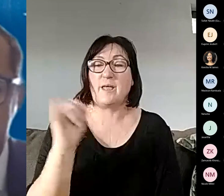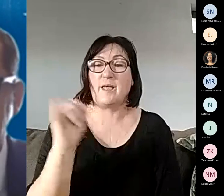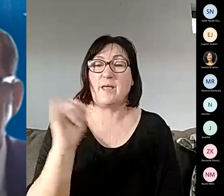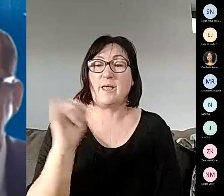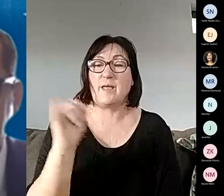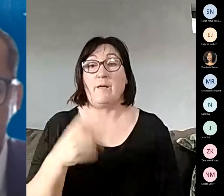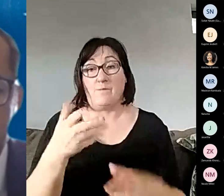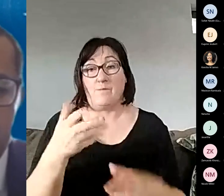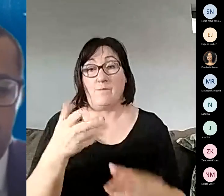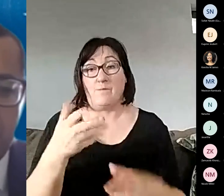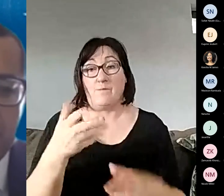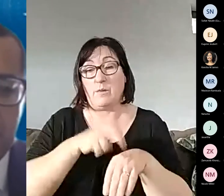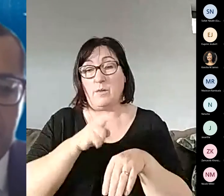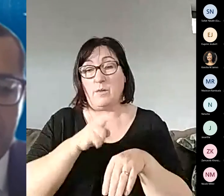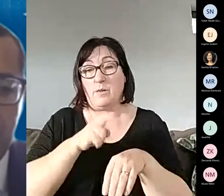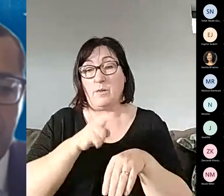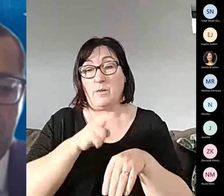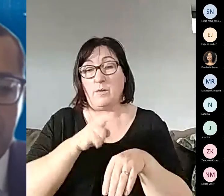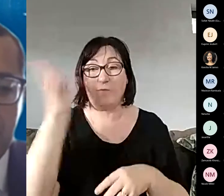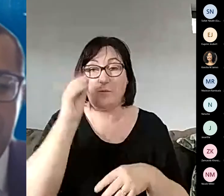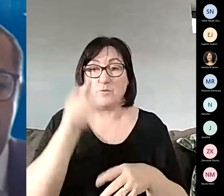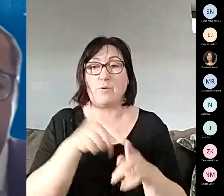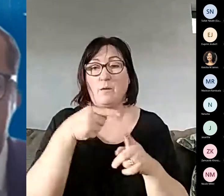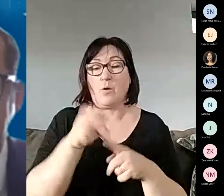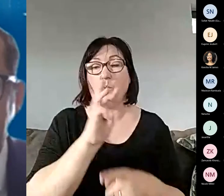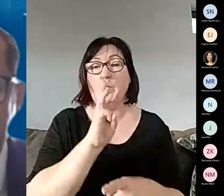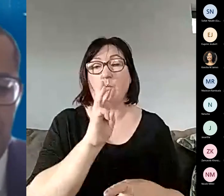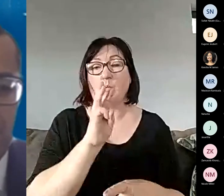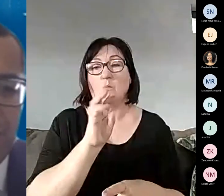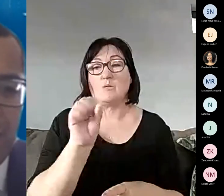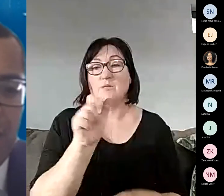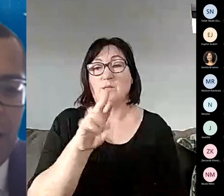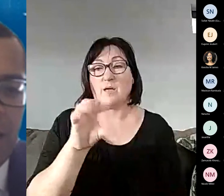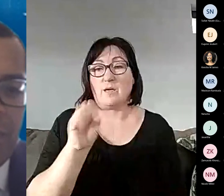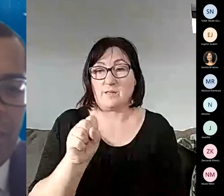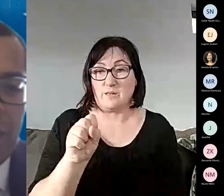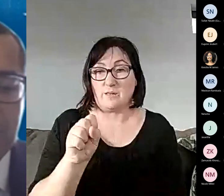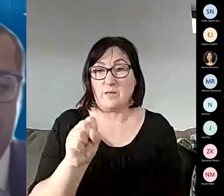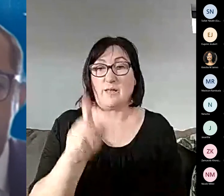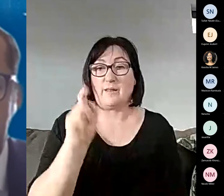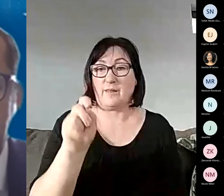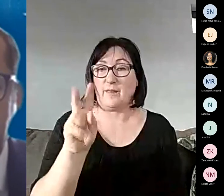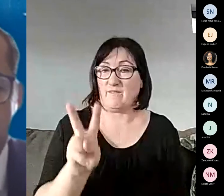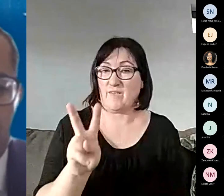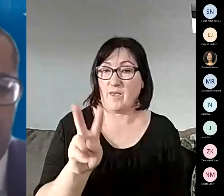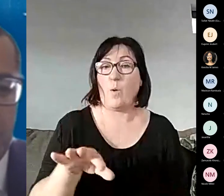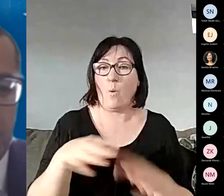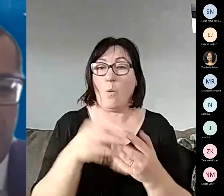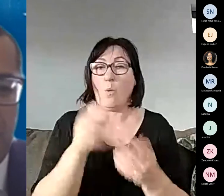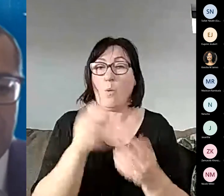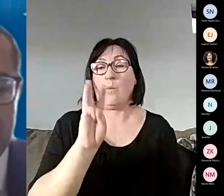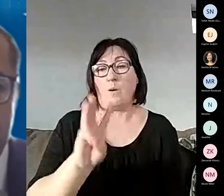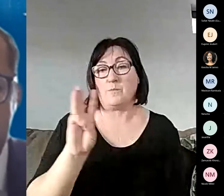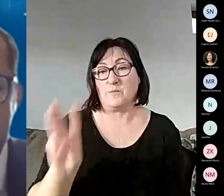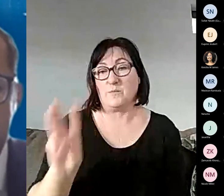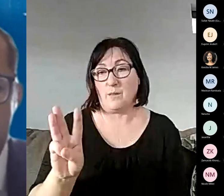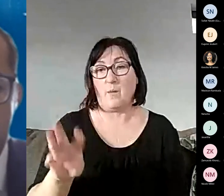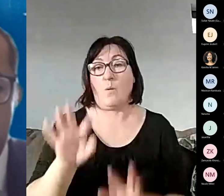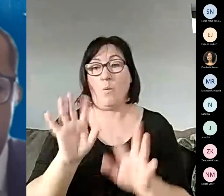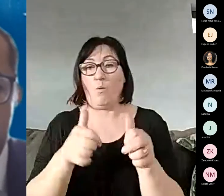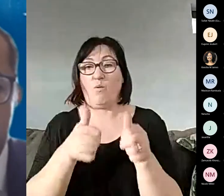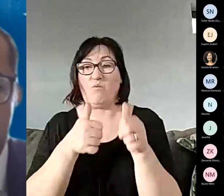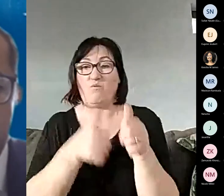SARS website, the SARS TV on YouTube. You can also follow us on